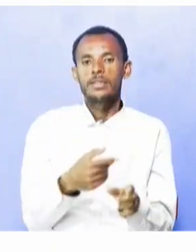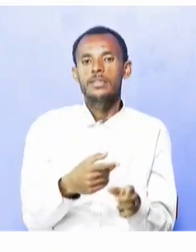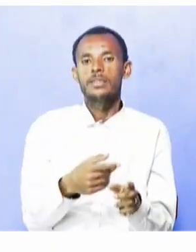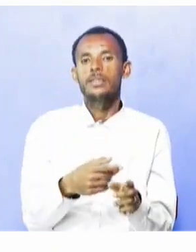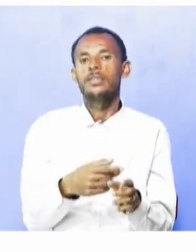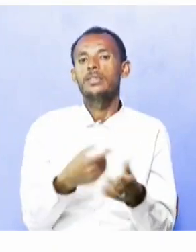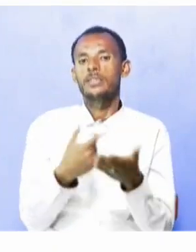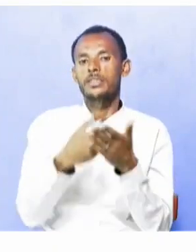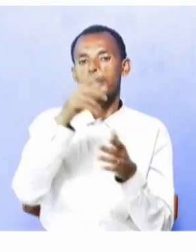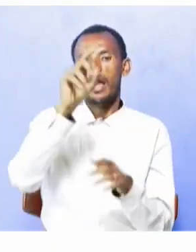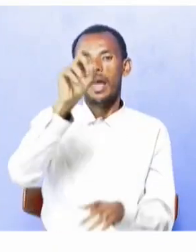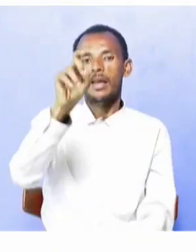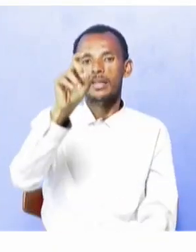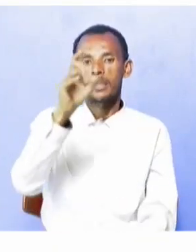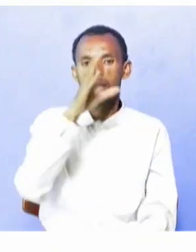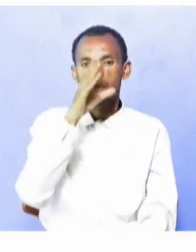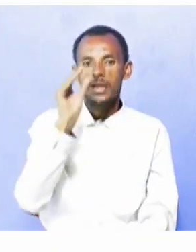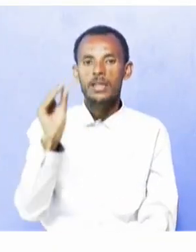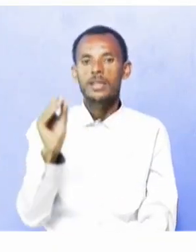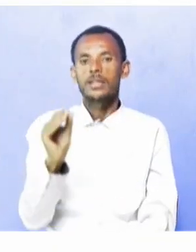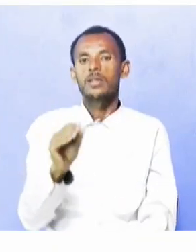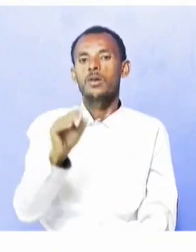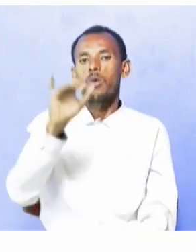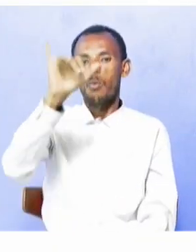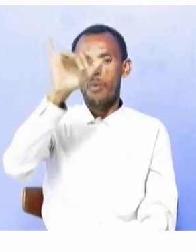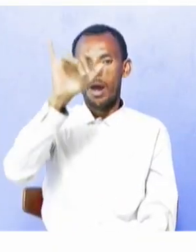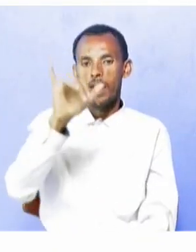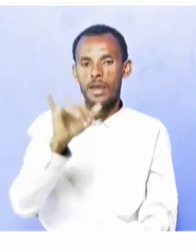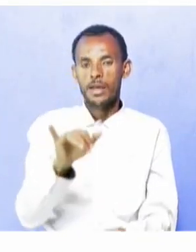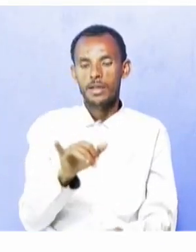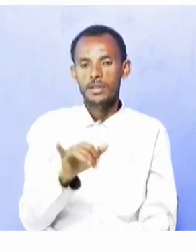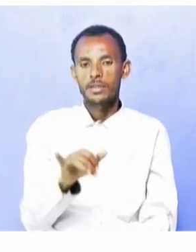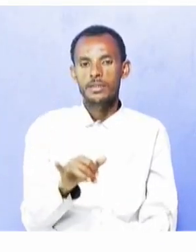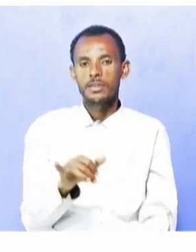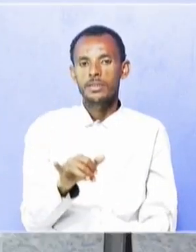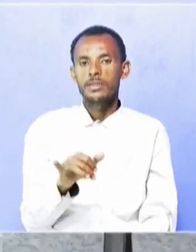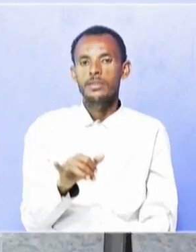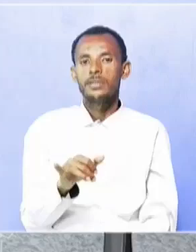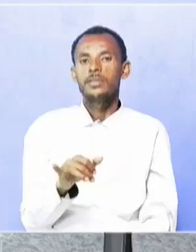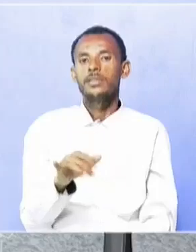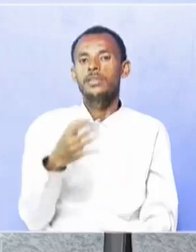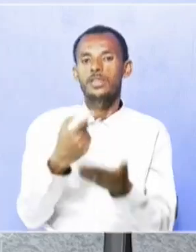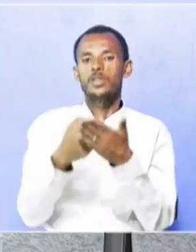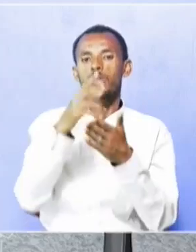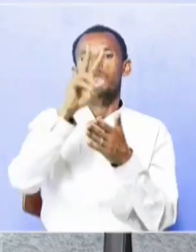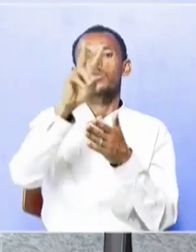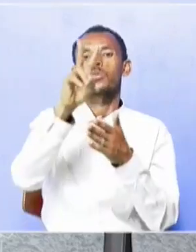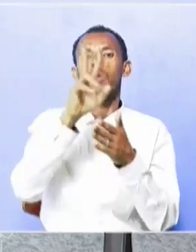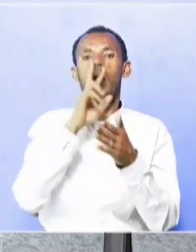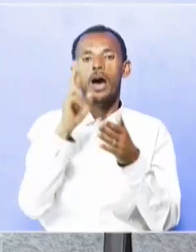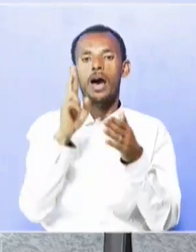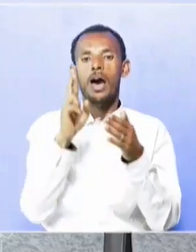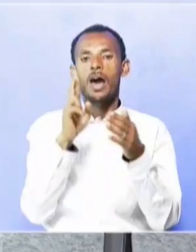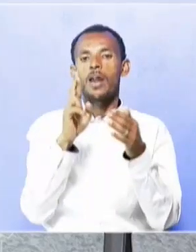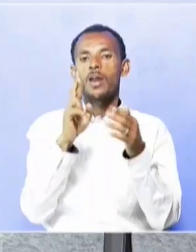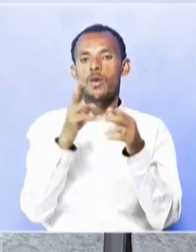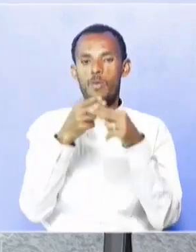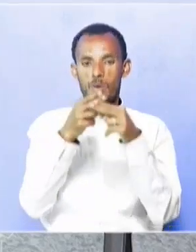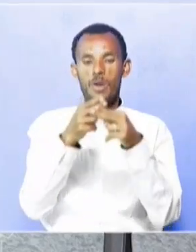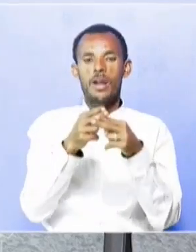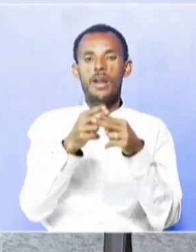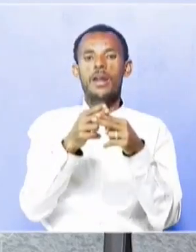this is x and this is y, okay? These two are called remote